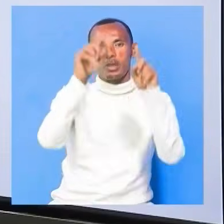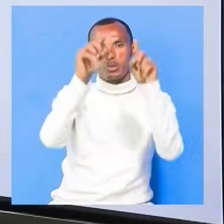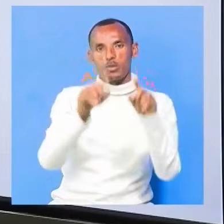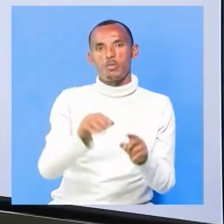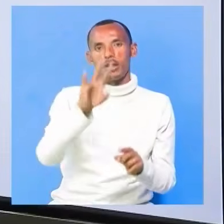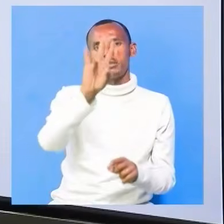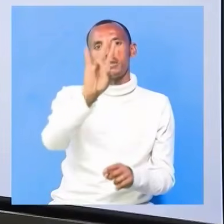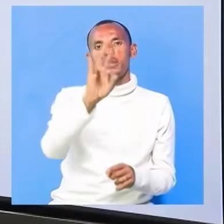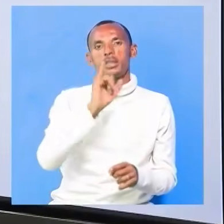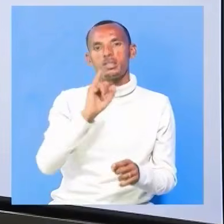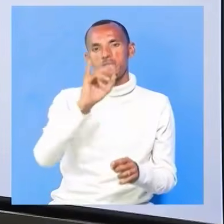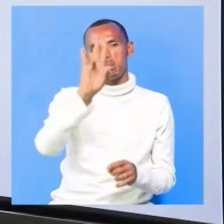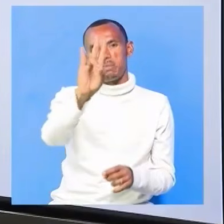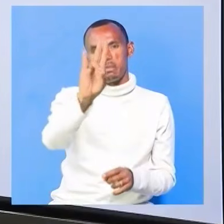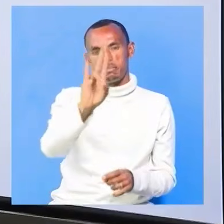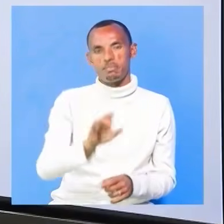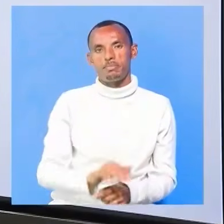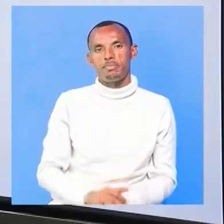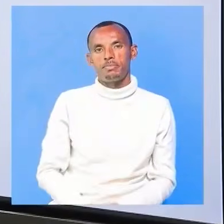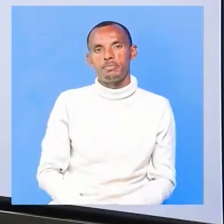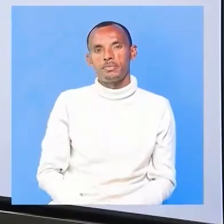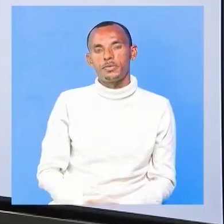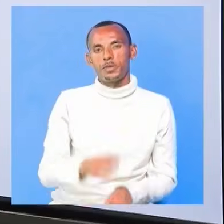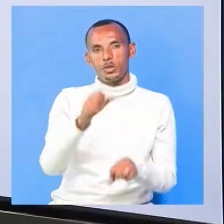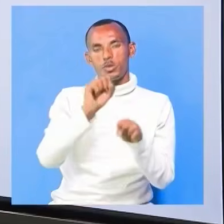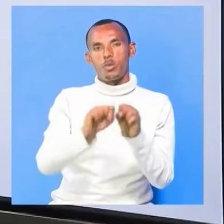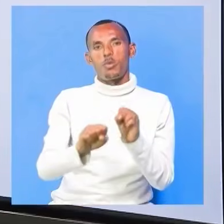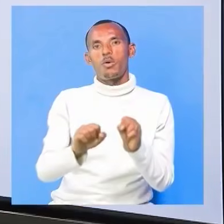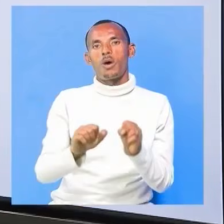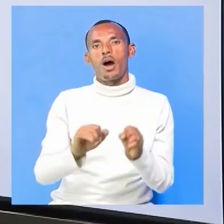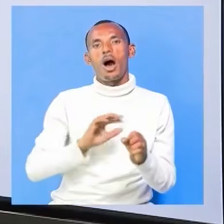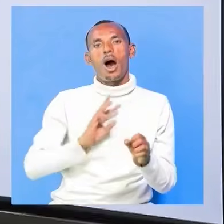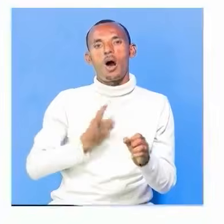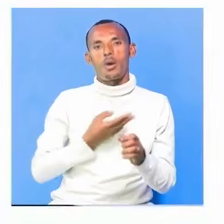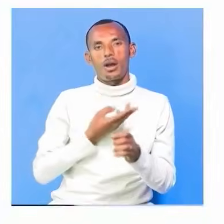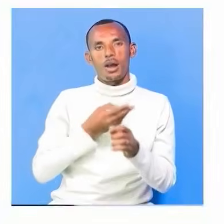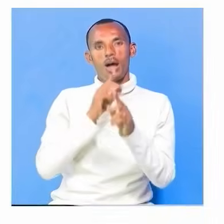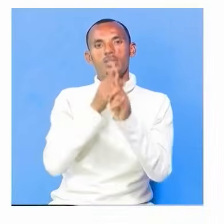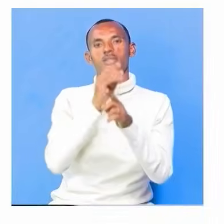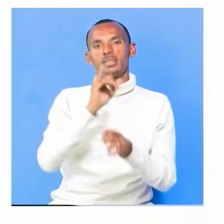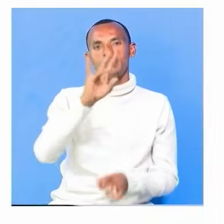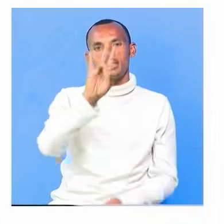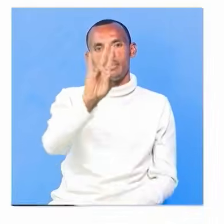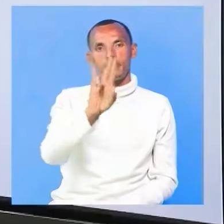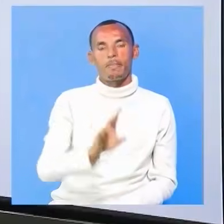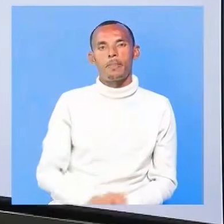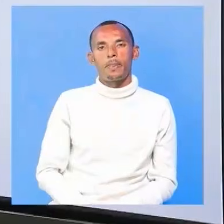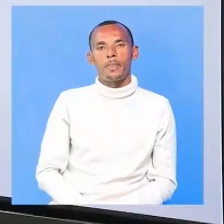the absolute value of 7 is 7 itself, right? So, our answer will be 7.